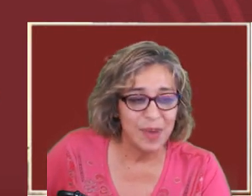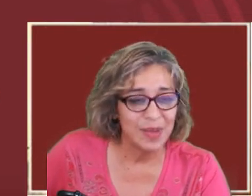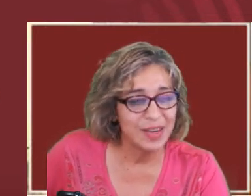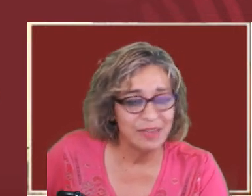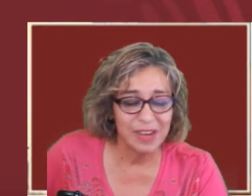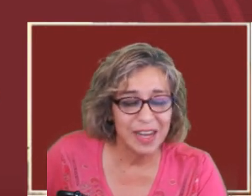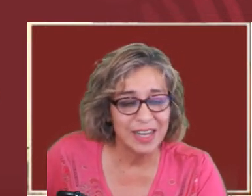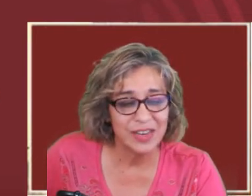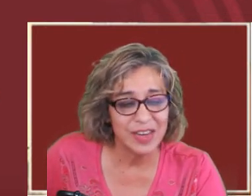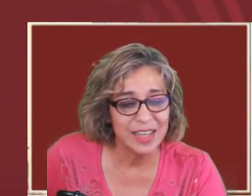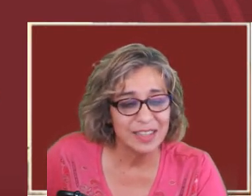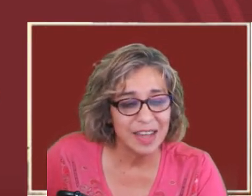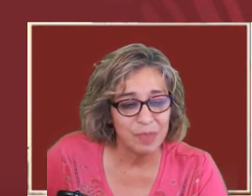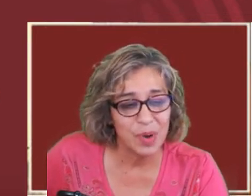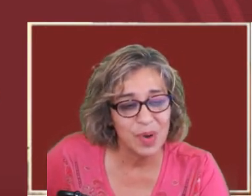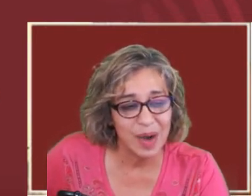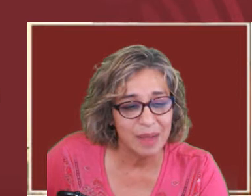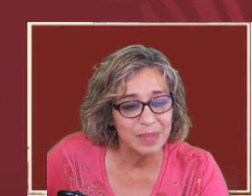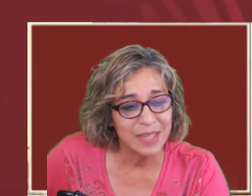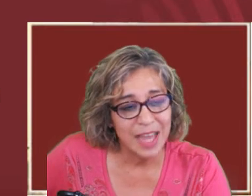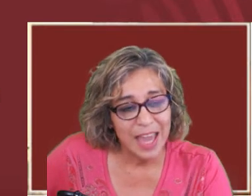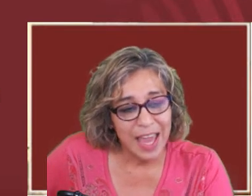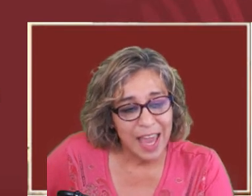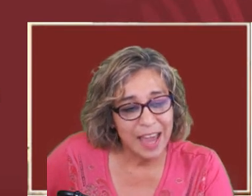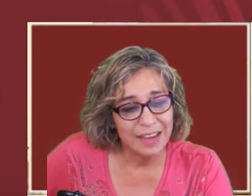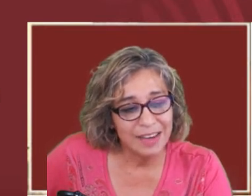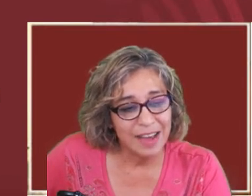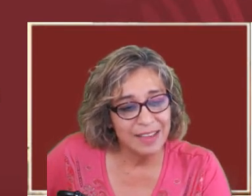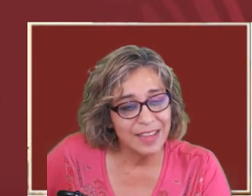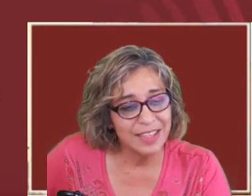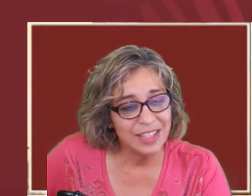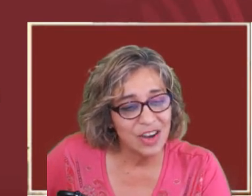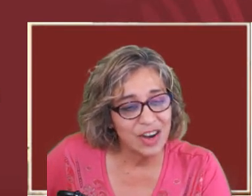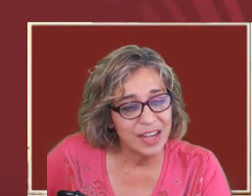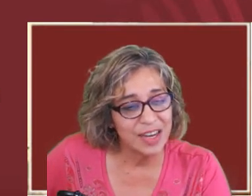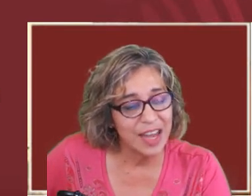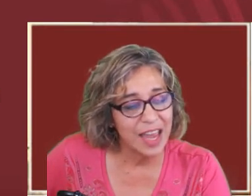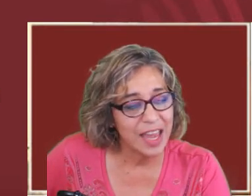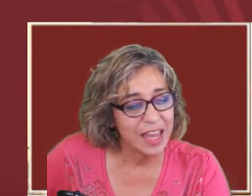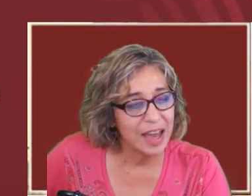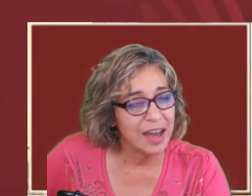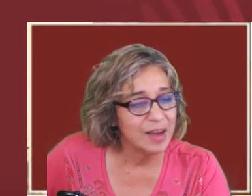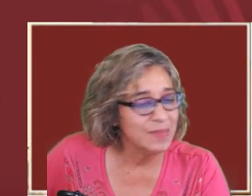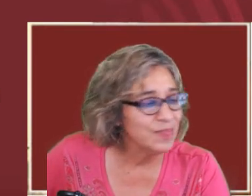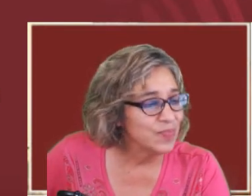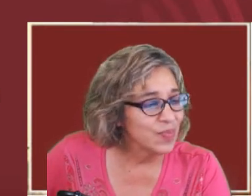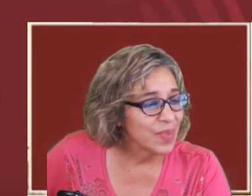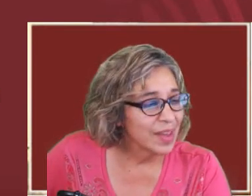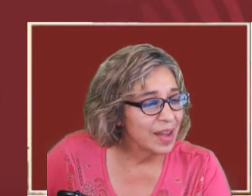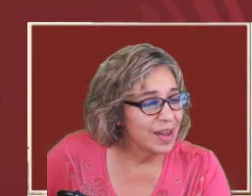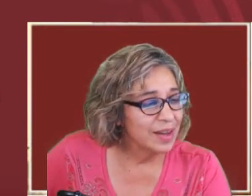from all the different countries' programs, and they started a